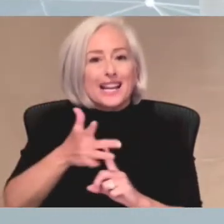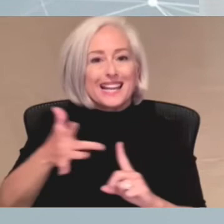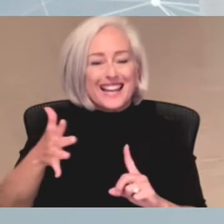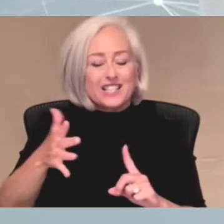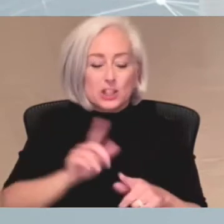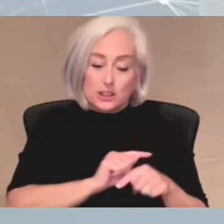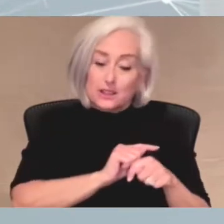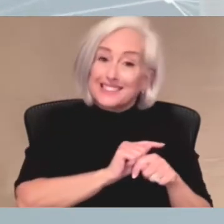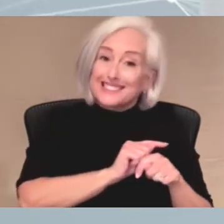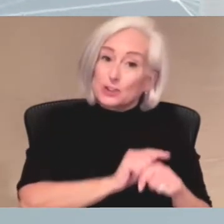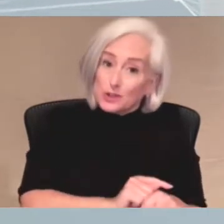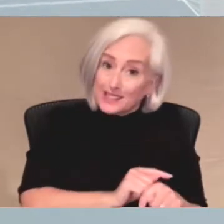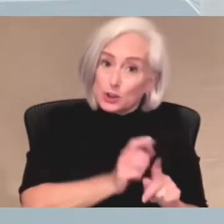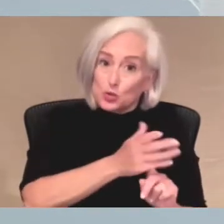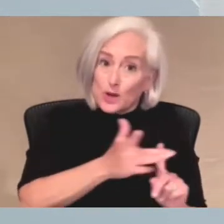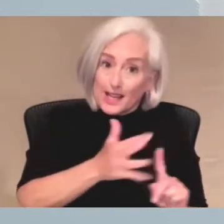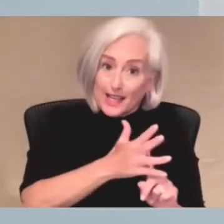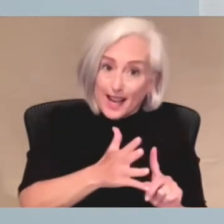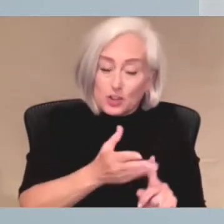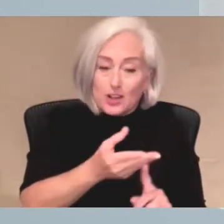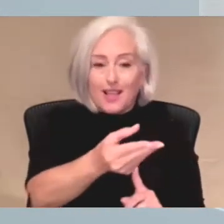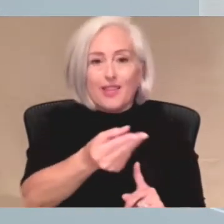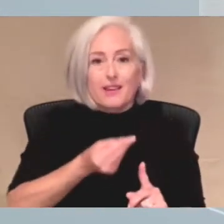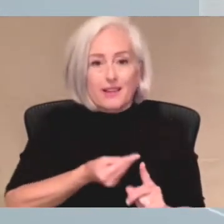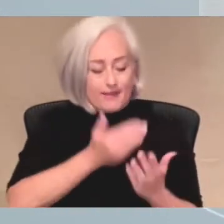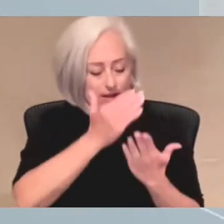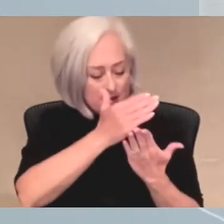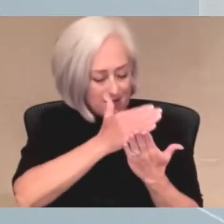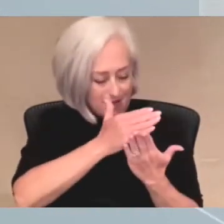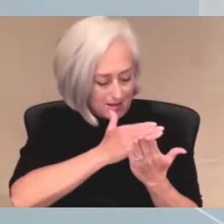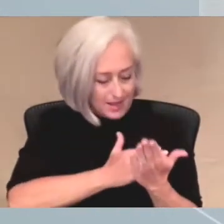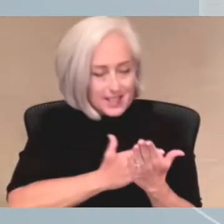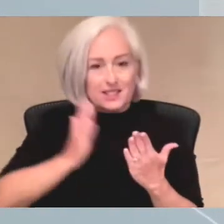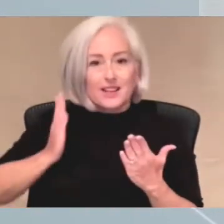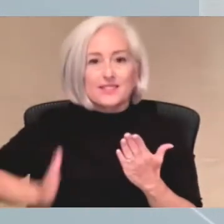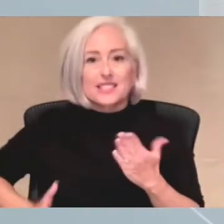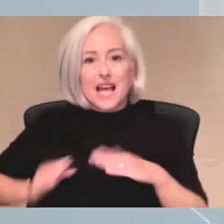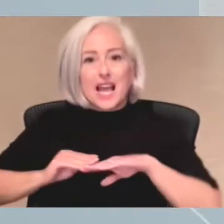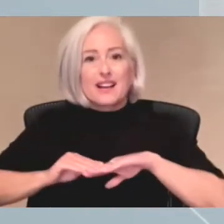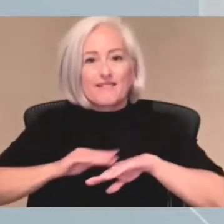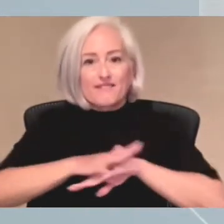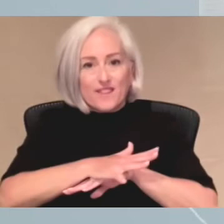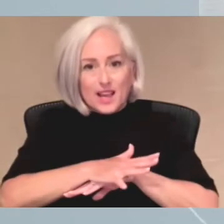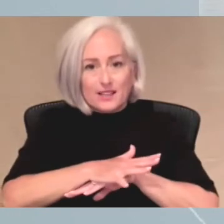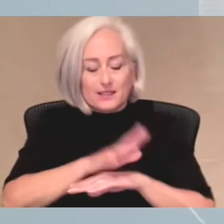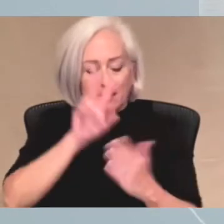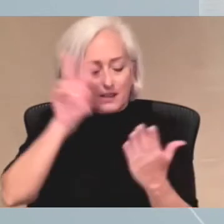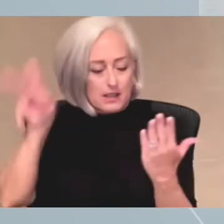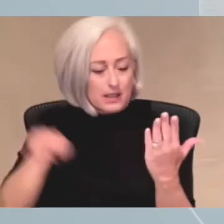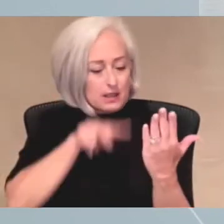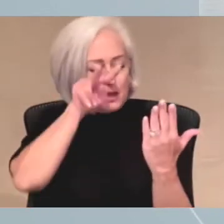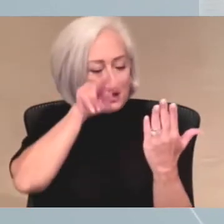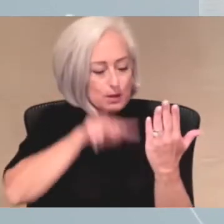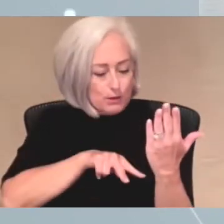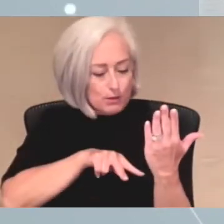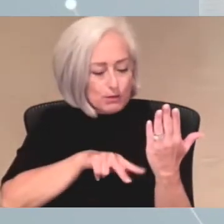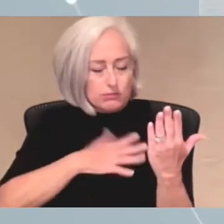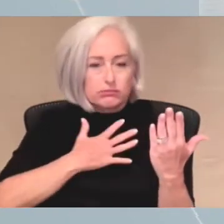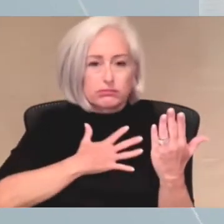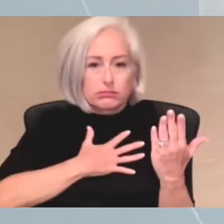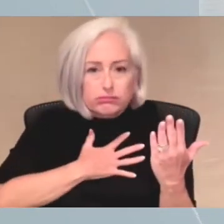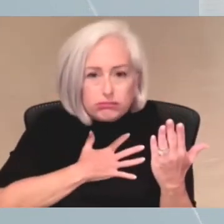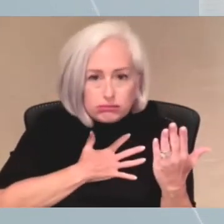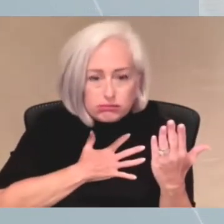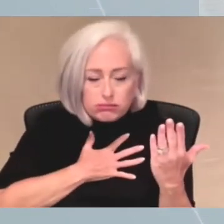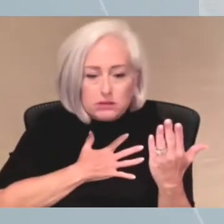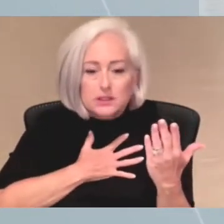list of side effects that would happen after typical radiation. And it was one of the most depressing conversations I